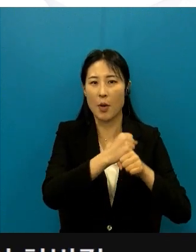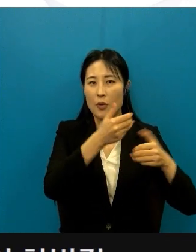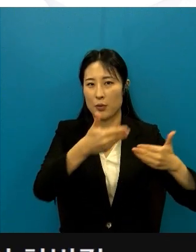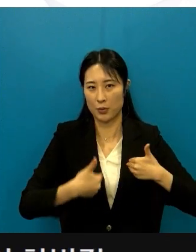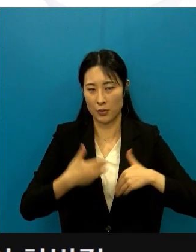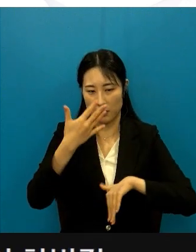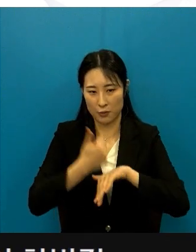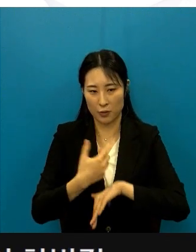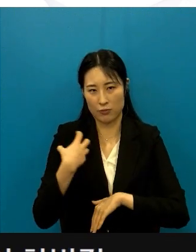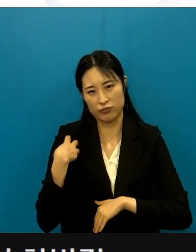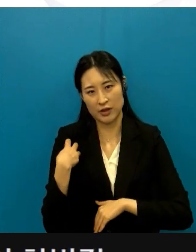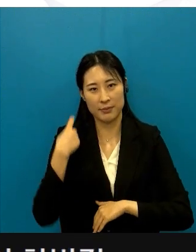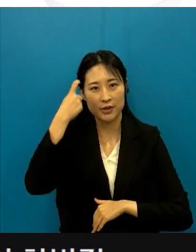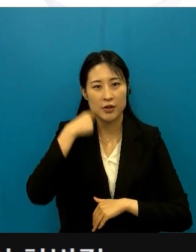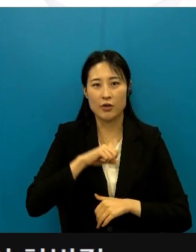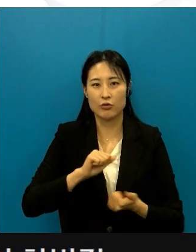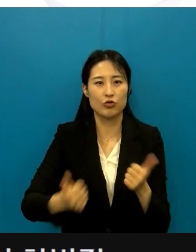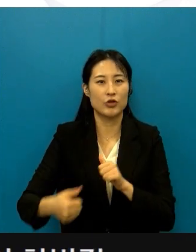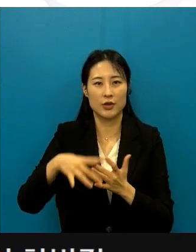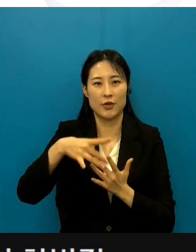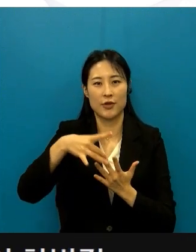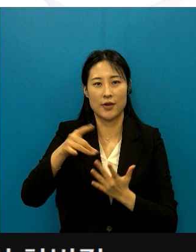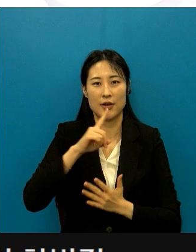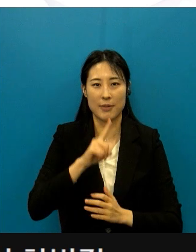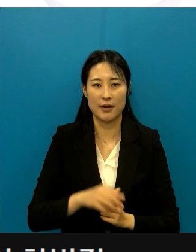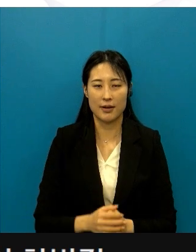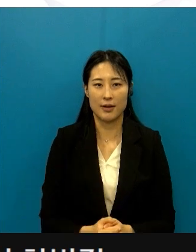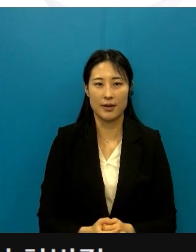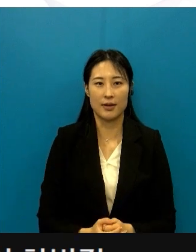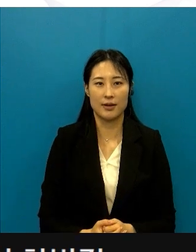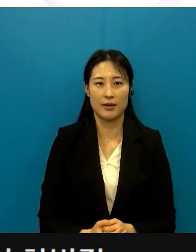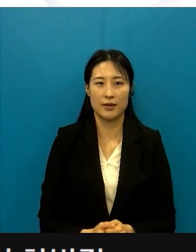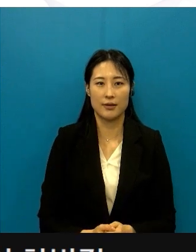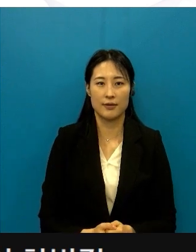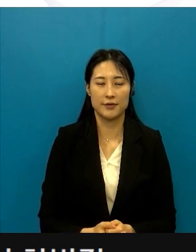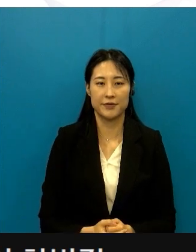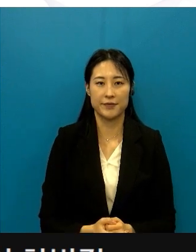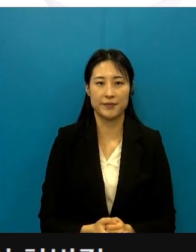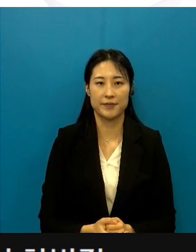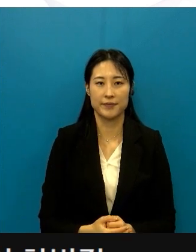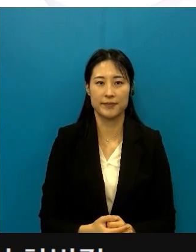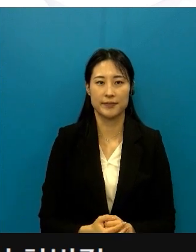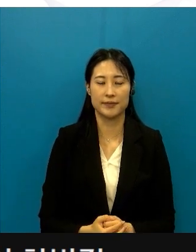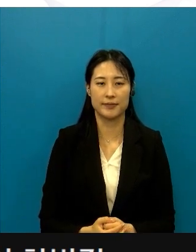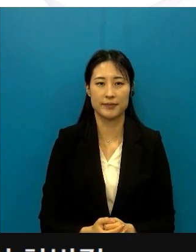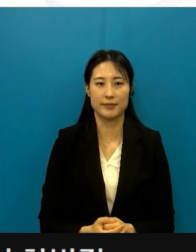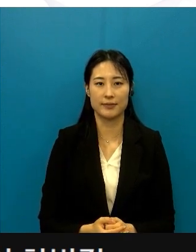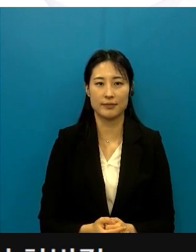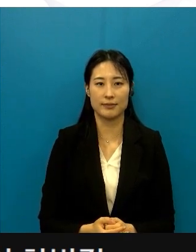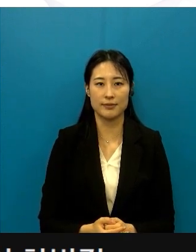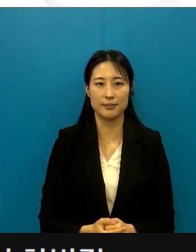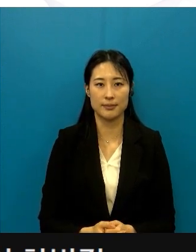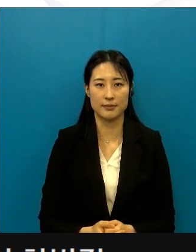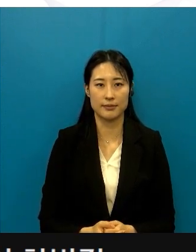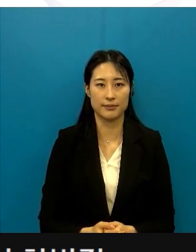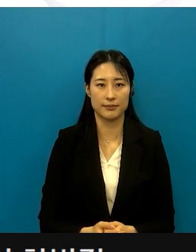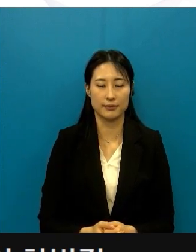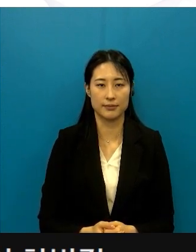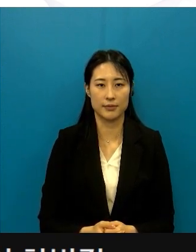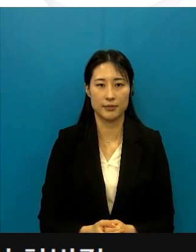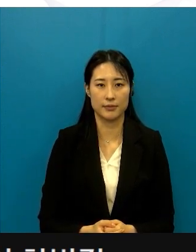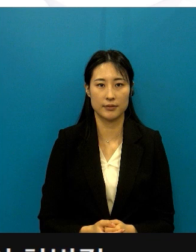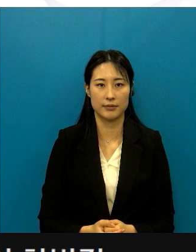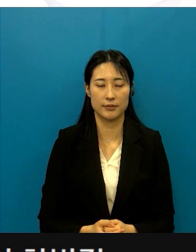air. There is nothing. There is no actual physical pressures, but just